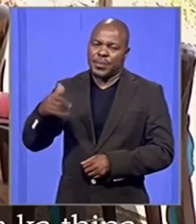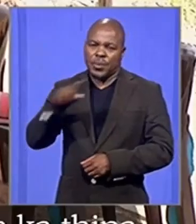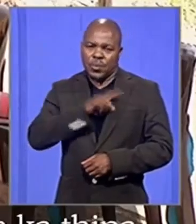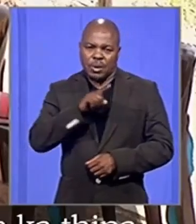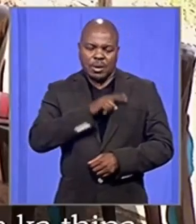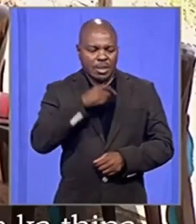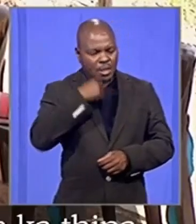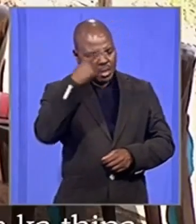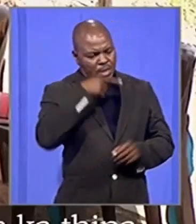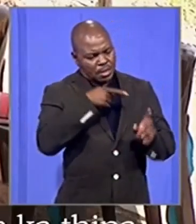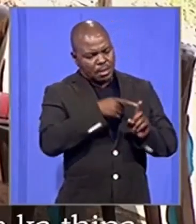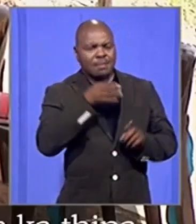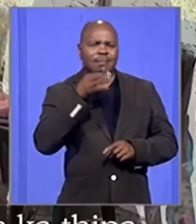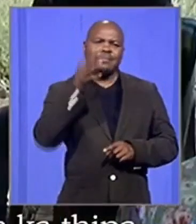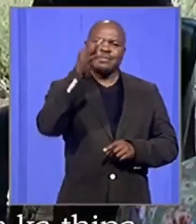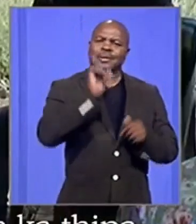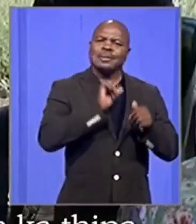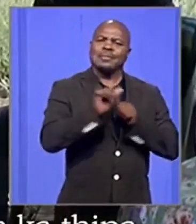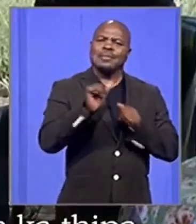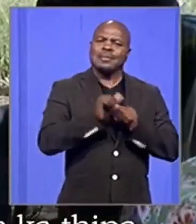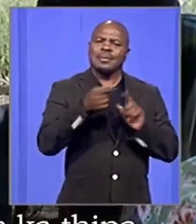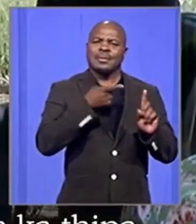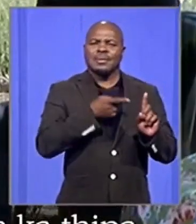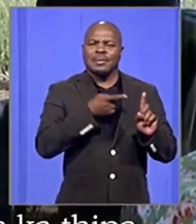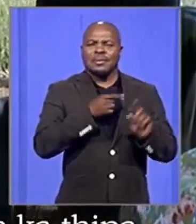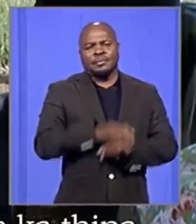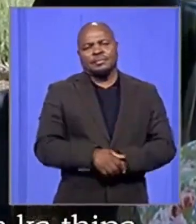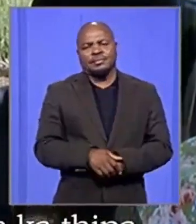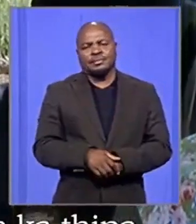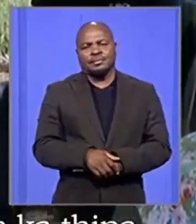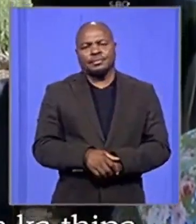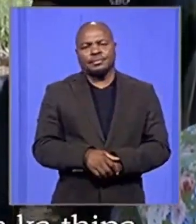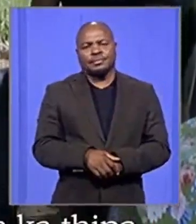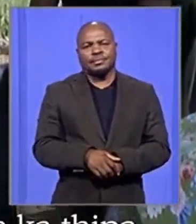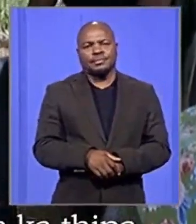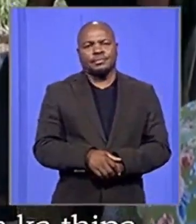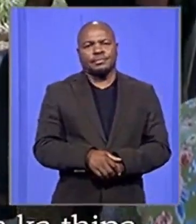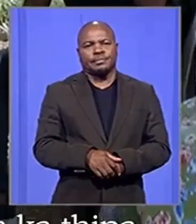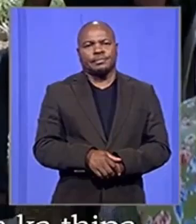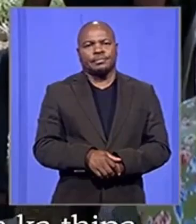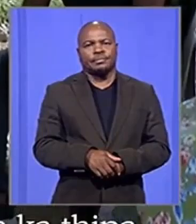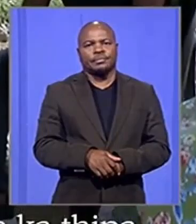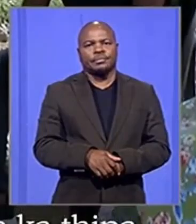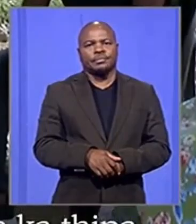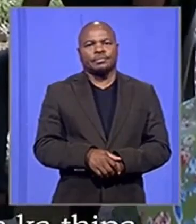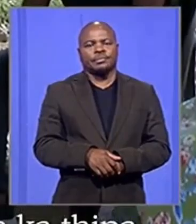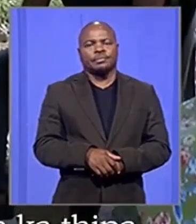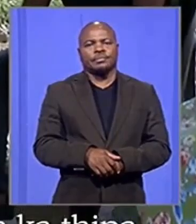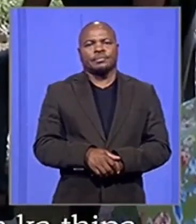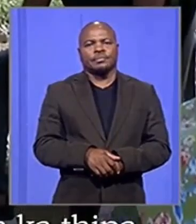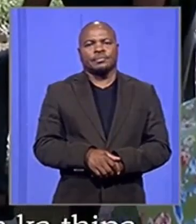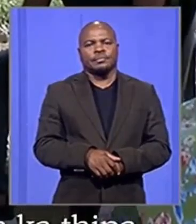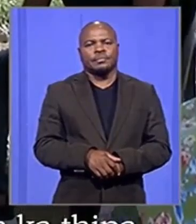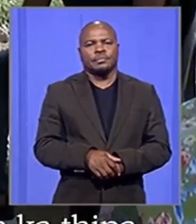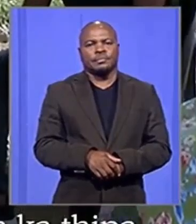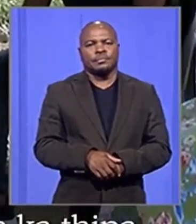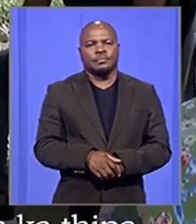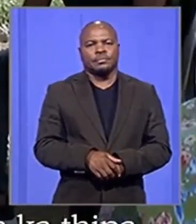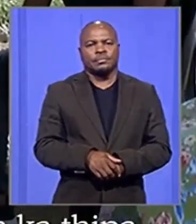letetše bokamoso bjo bokaone go tšwa go morwa wa bona. Ke ba tseba maboa, ditabeng tša